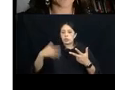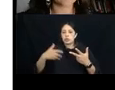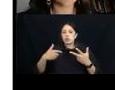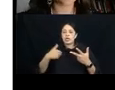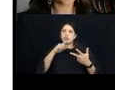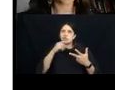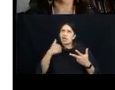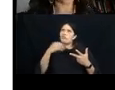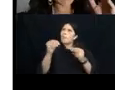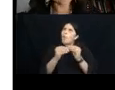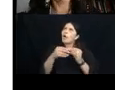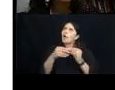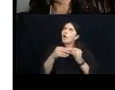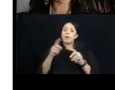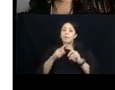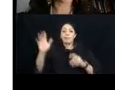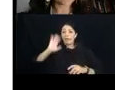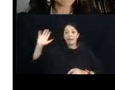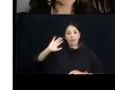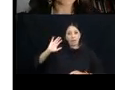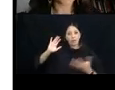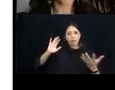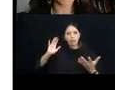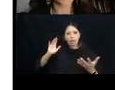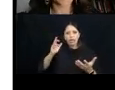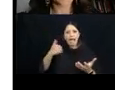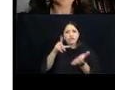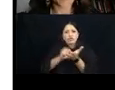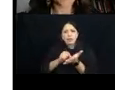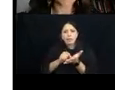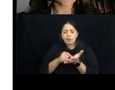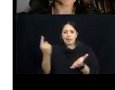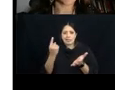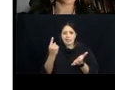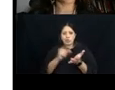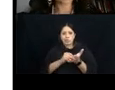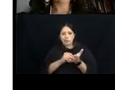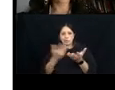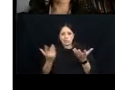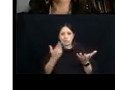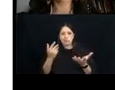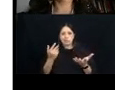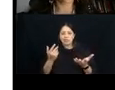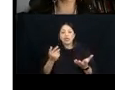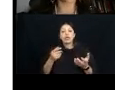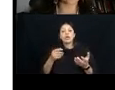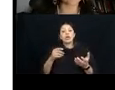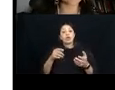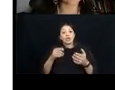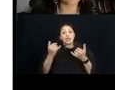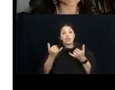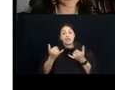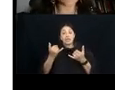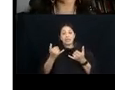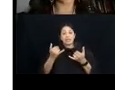already outdated. But back then, what you had were newspapers, right? Good old newspapers. In 1967, students are